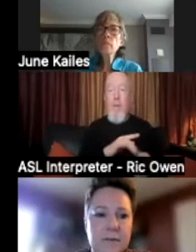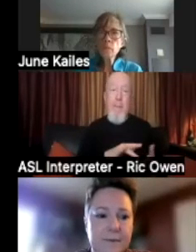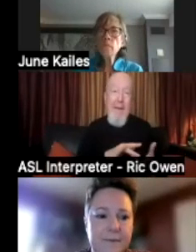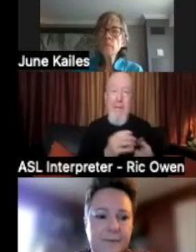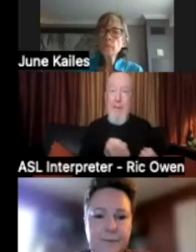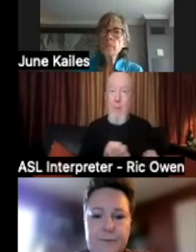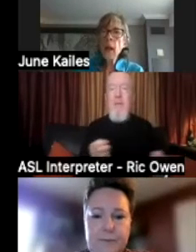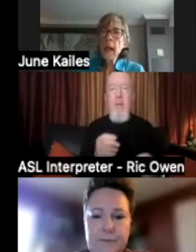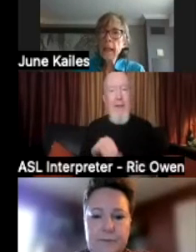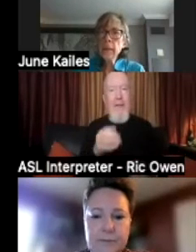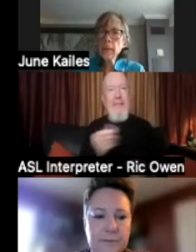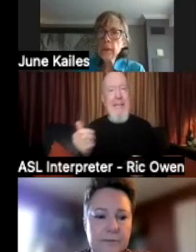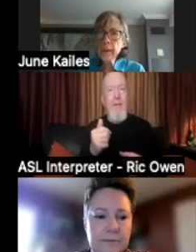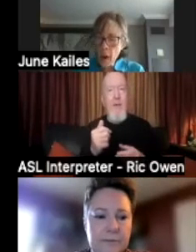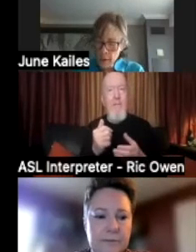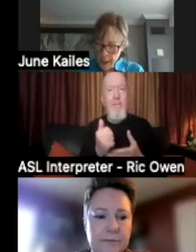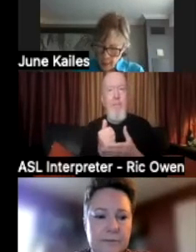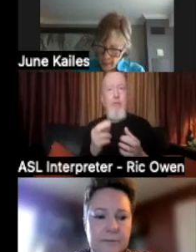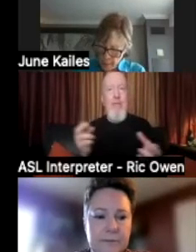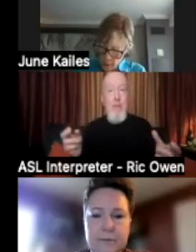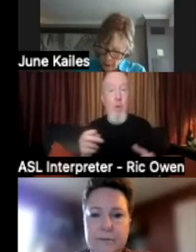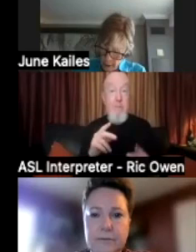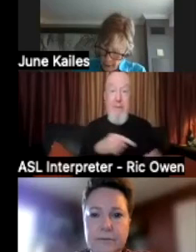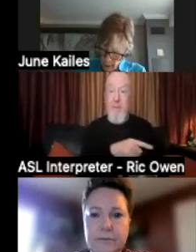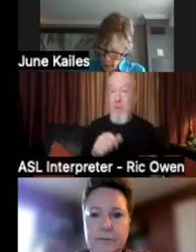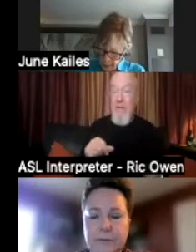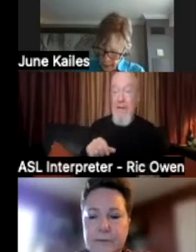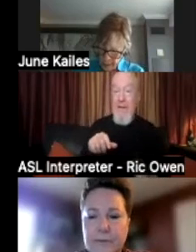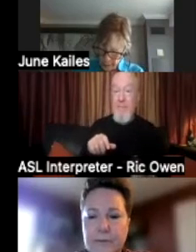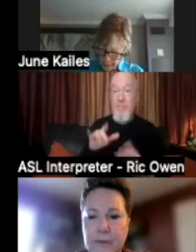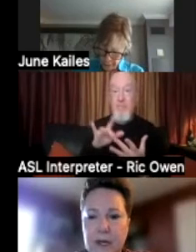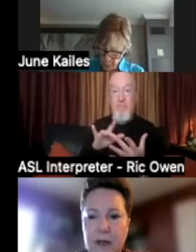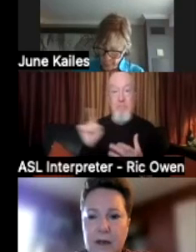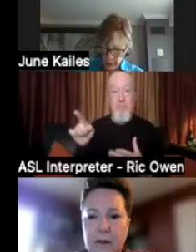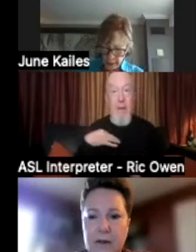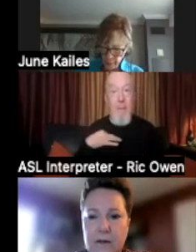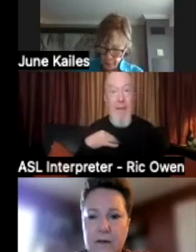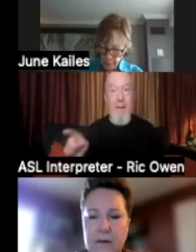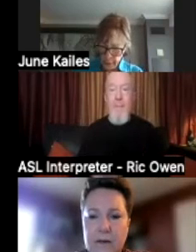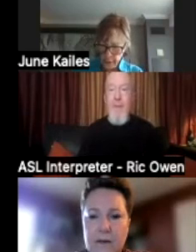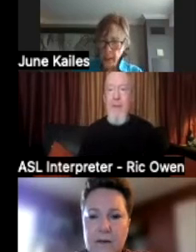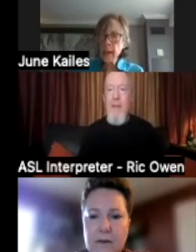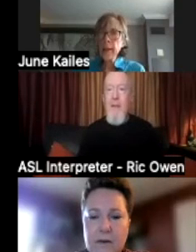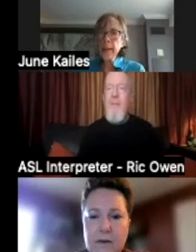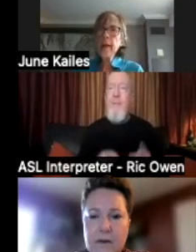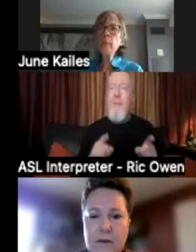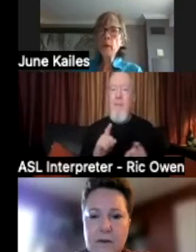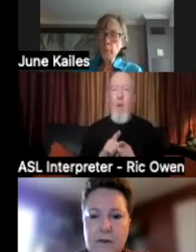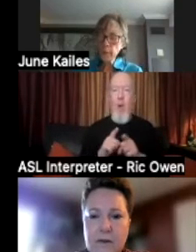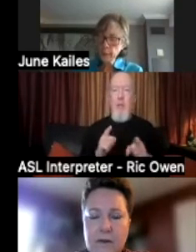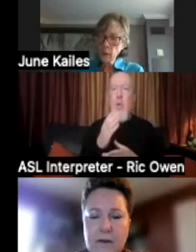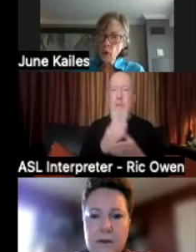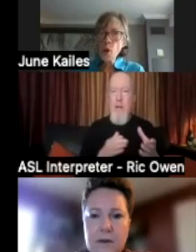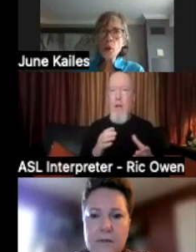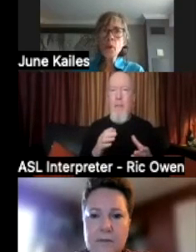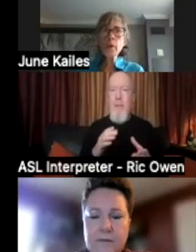into. And Sherry, I would add, maybe you can enhance this as well. There are some centers that work